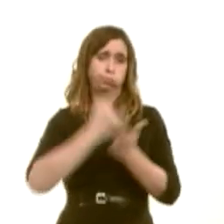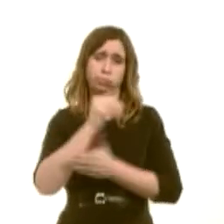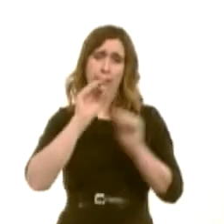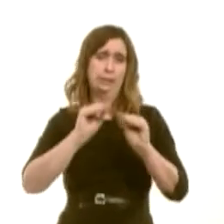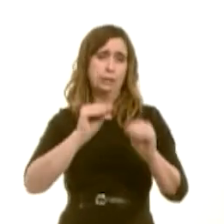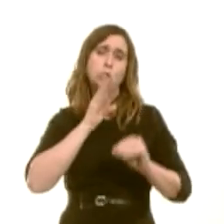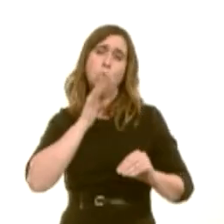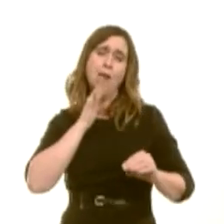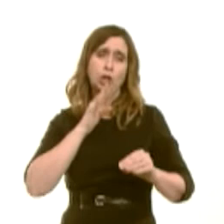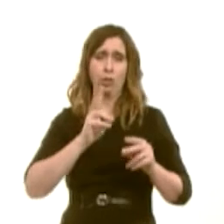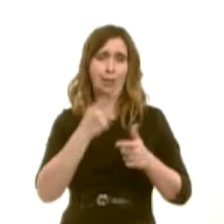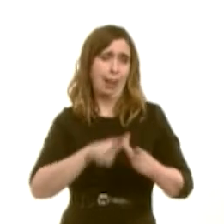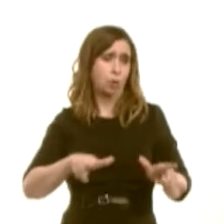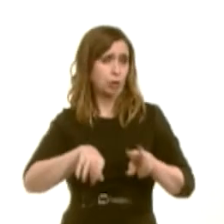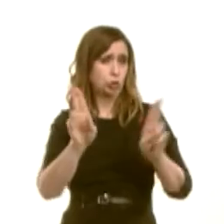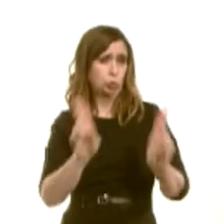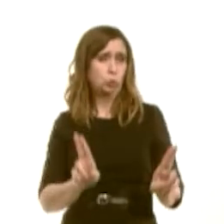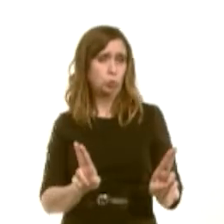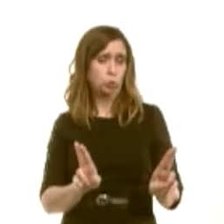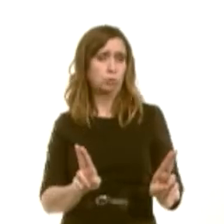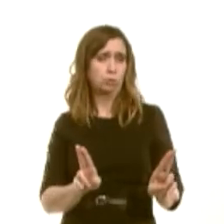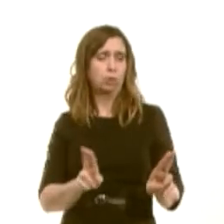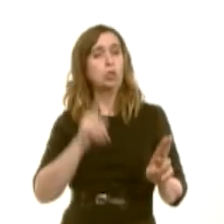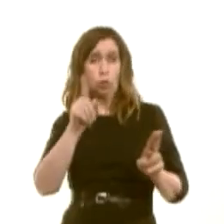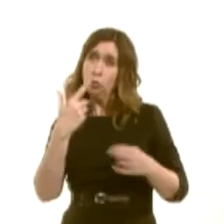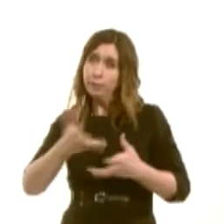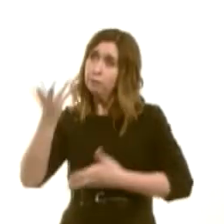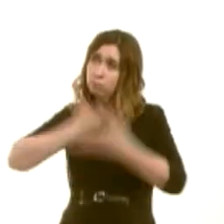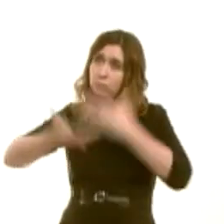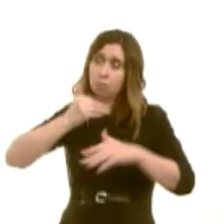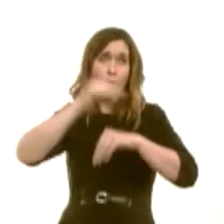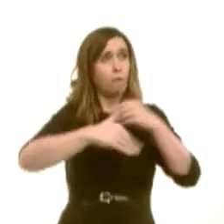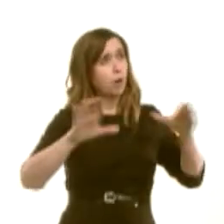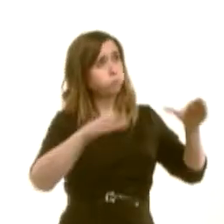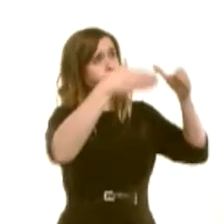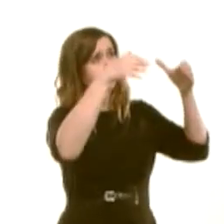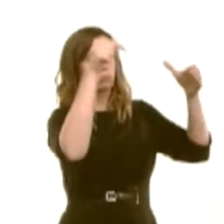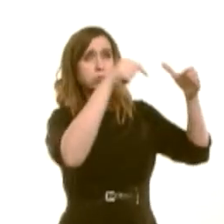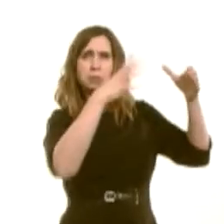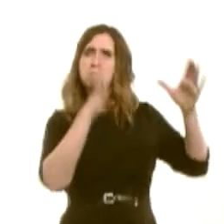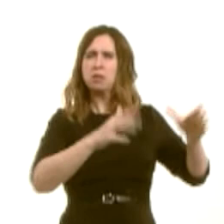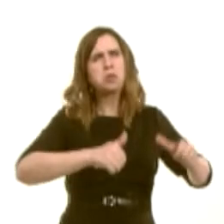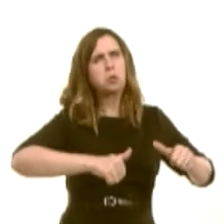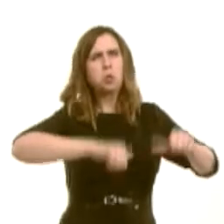process that you've just described in creating this national entity, well, that body must be credible,